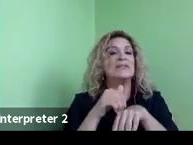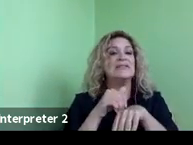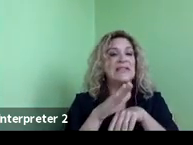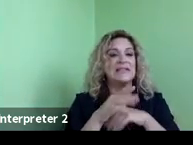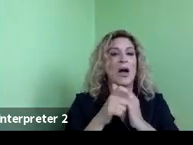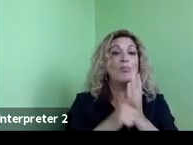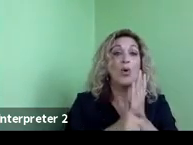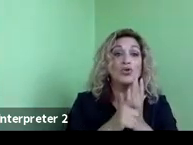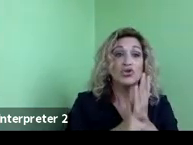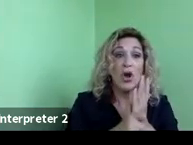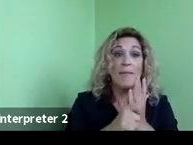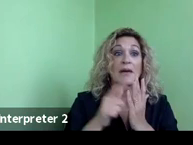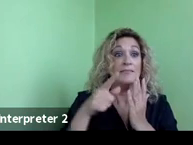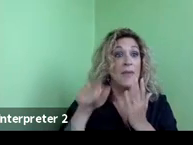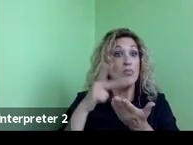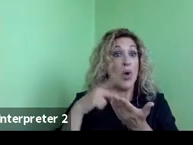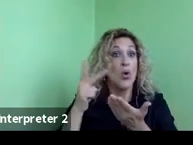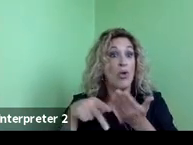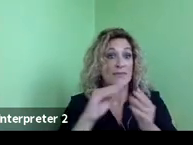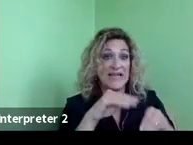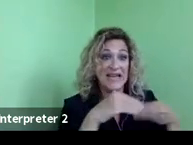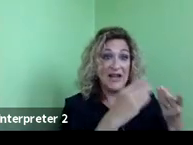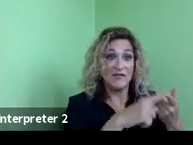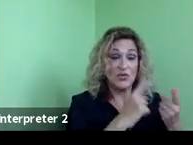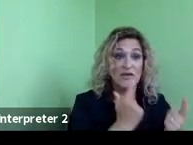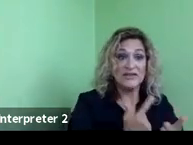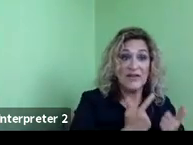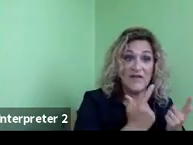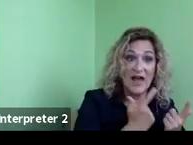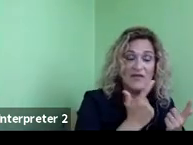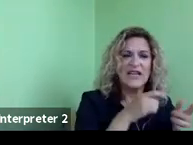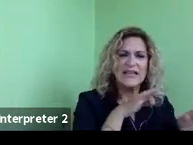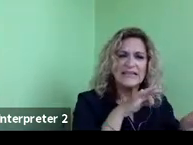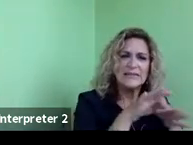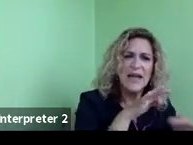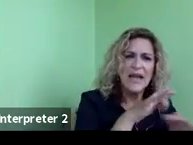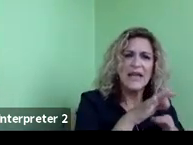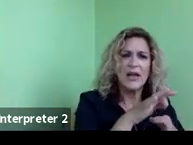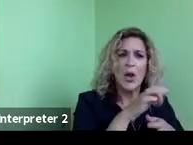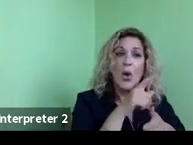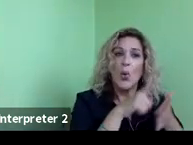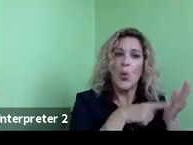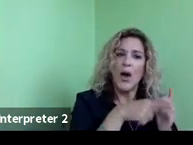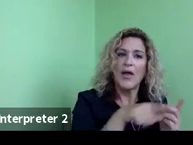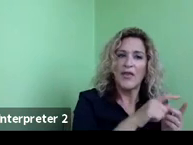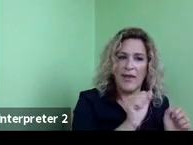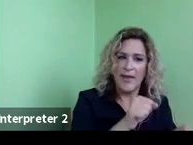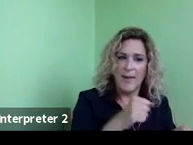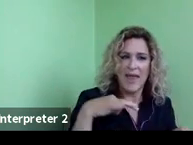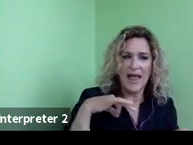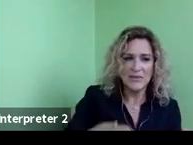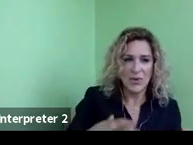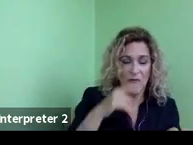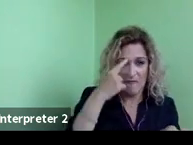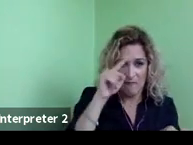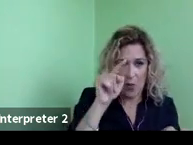give survivors, explaining all of this and which benefits and what benefits they might be eligible for. So that was all sort